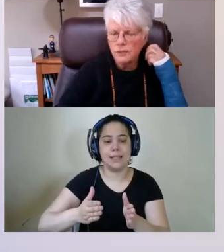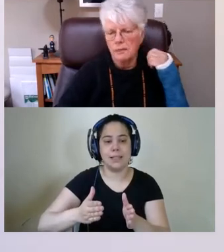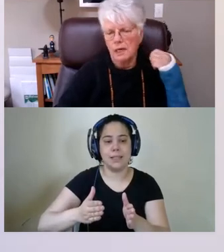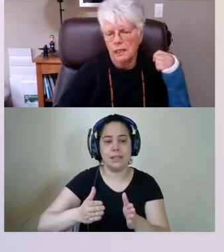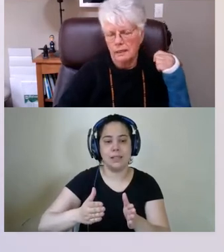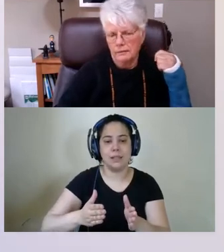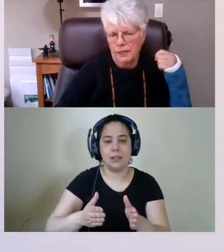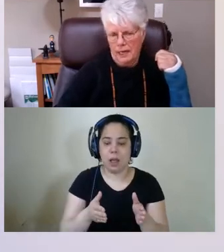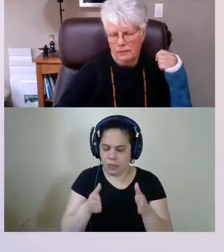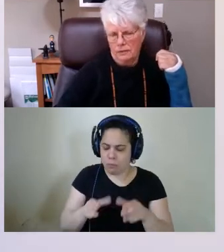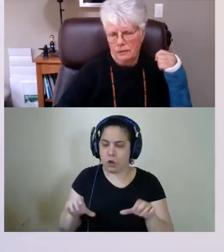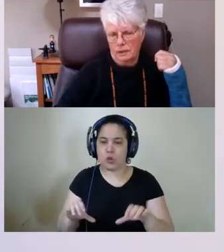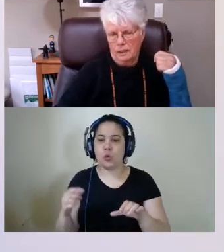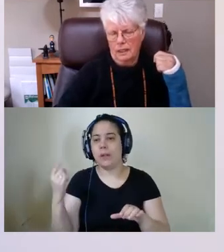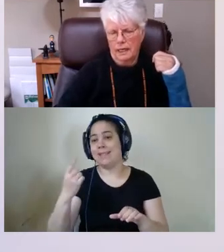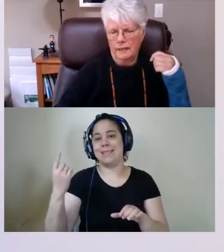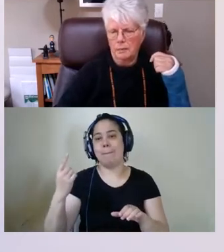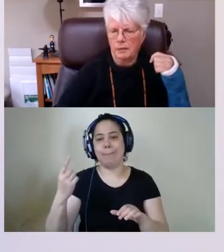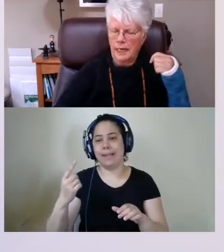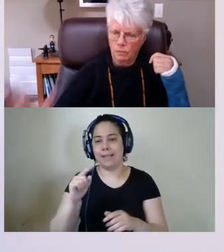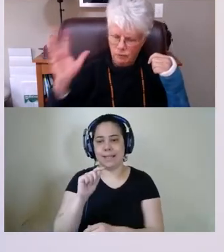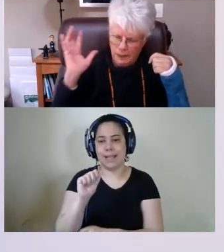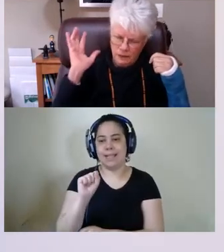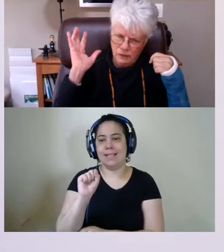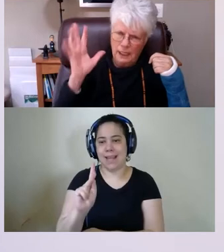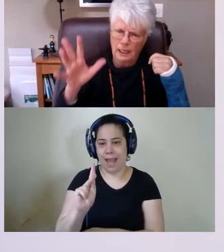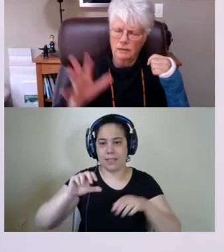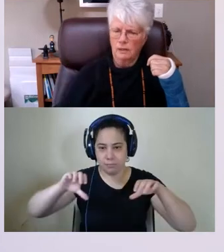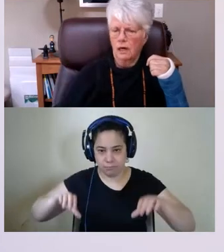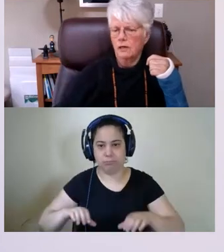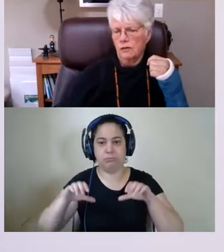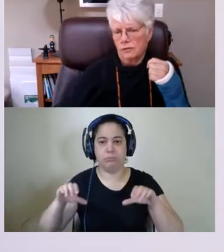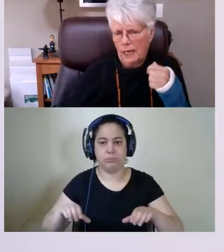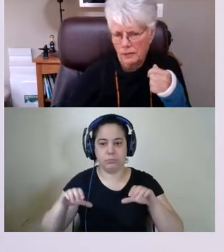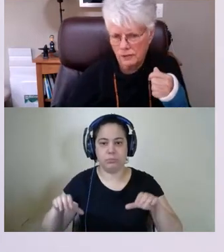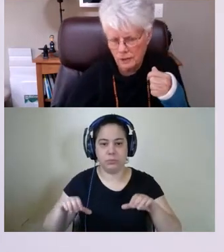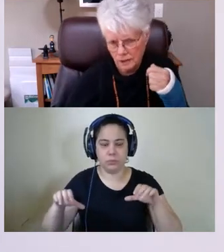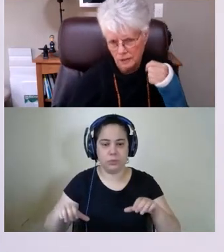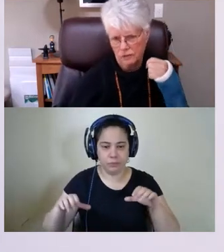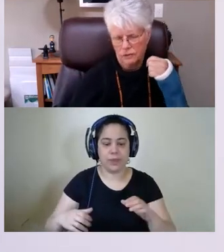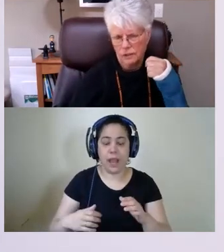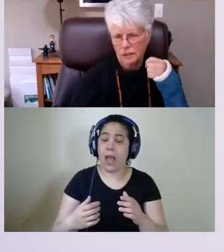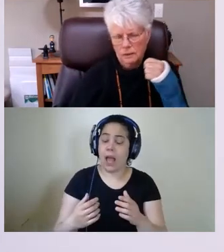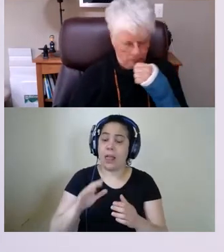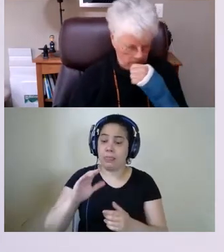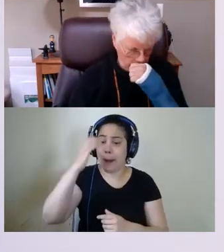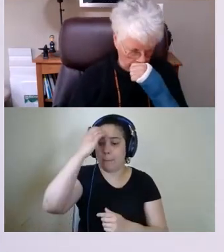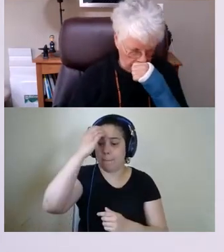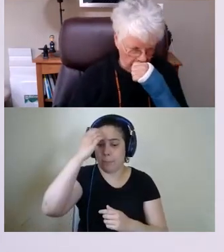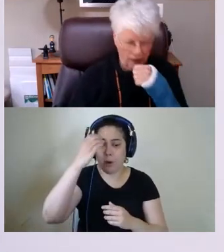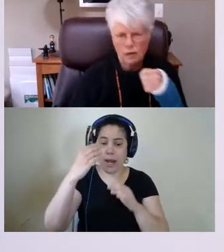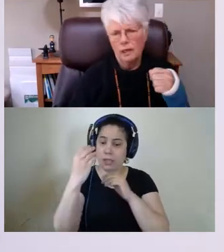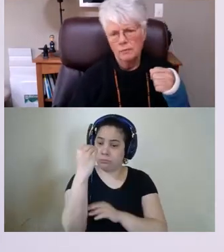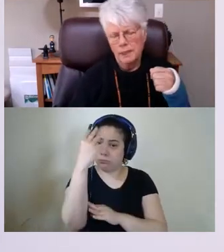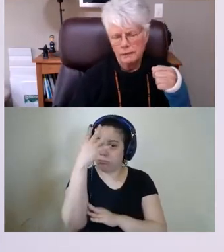doing some kind of task and their brain was being scanned under task conditions. It